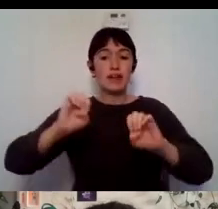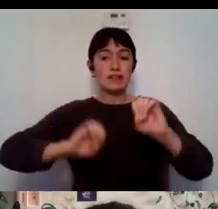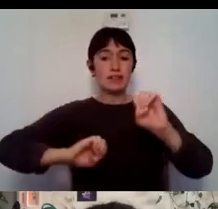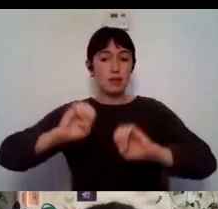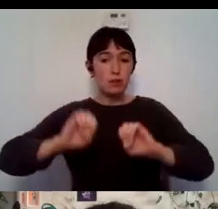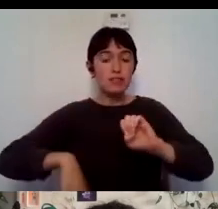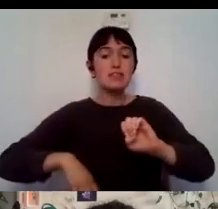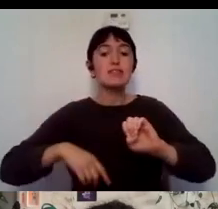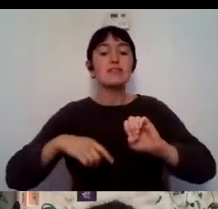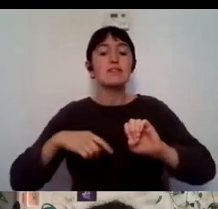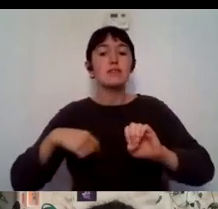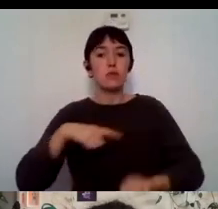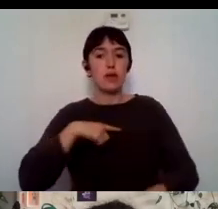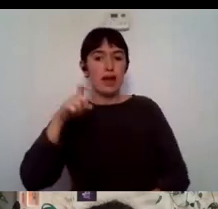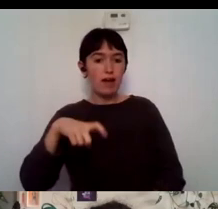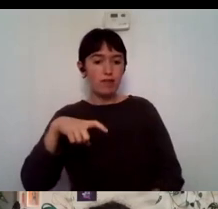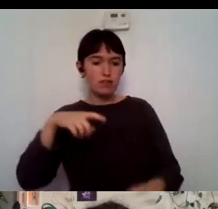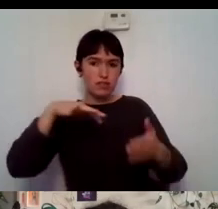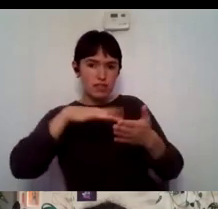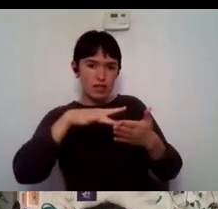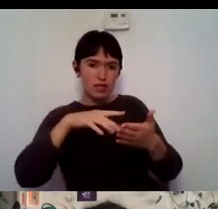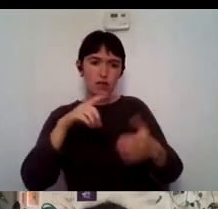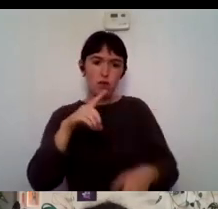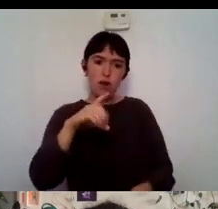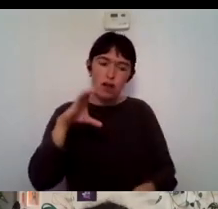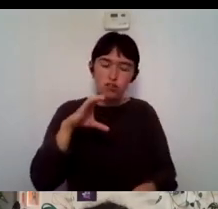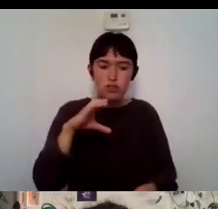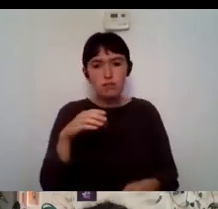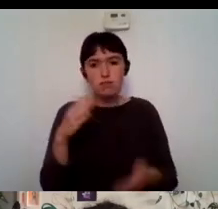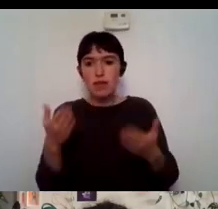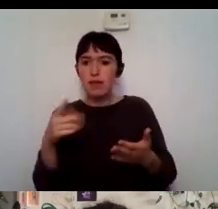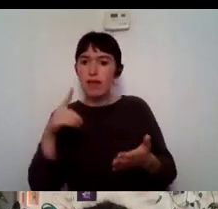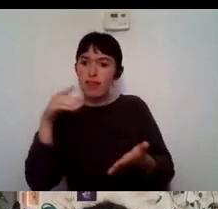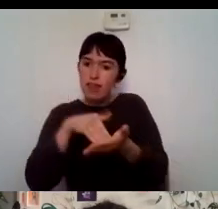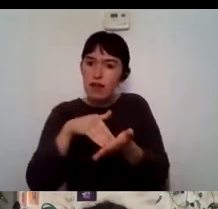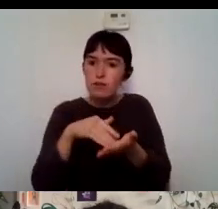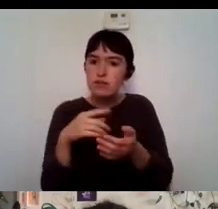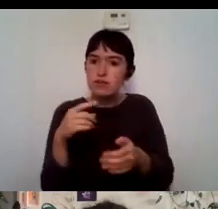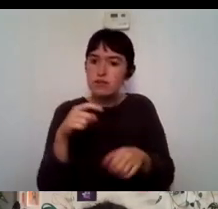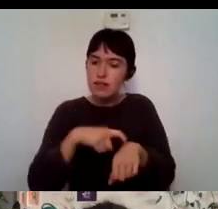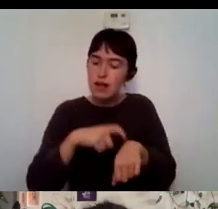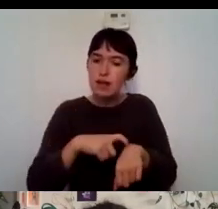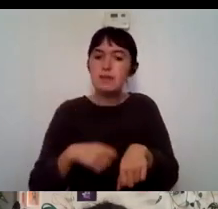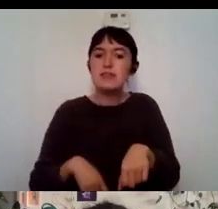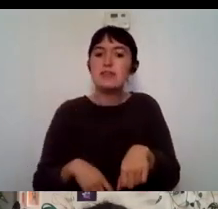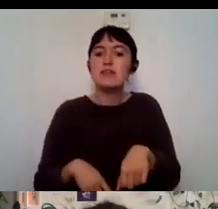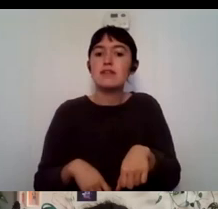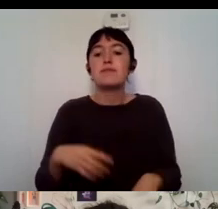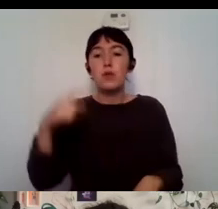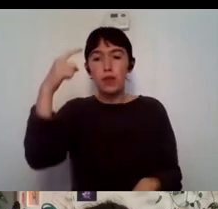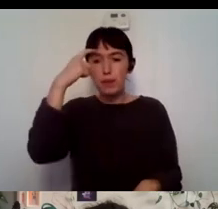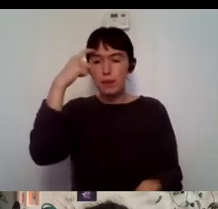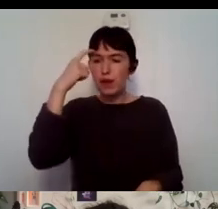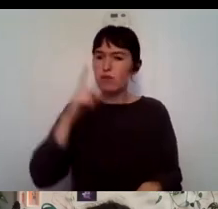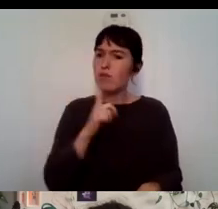of times in order to average together the brain signal. So the brain is really noisy. So what we